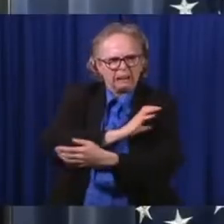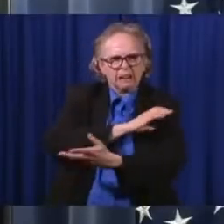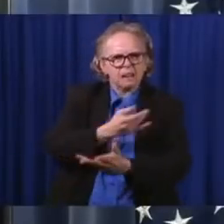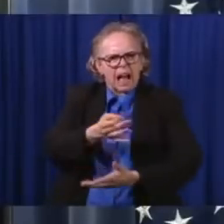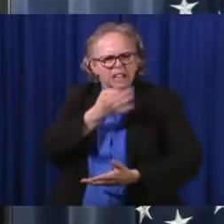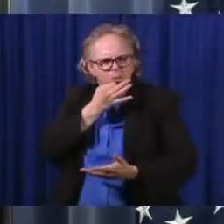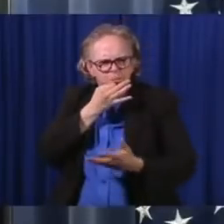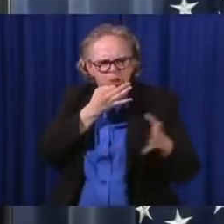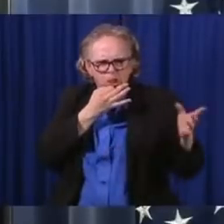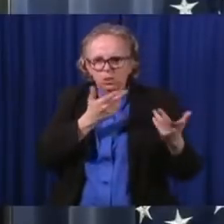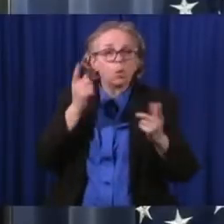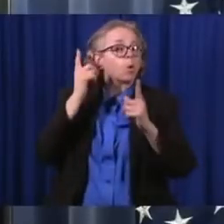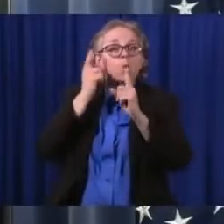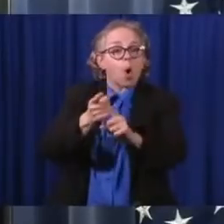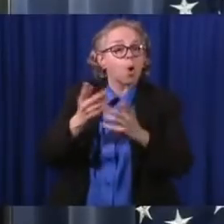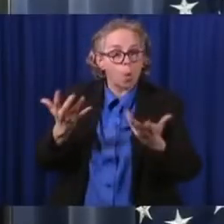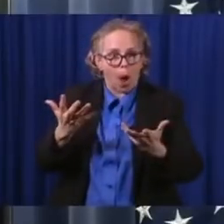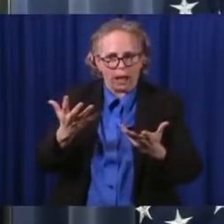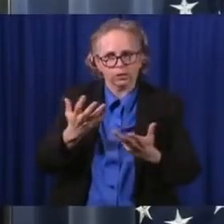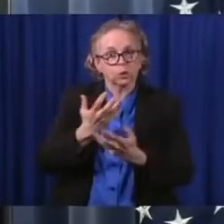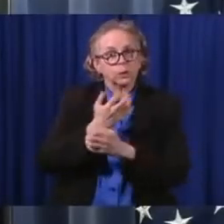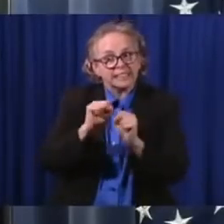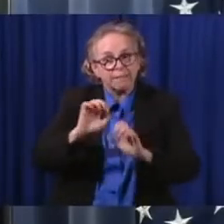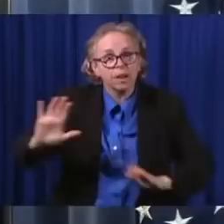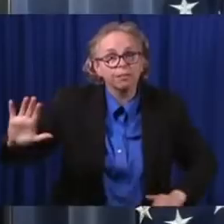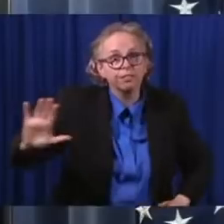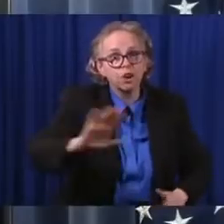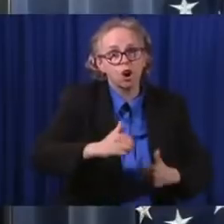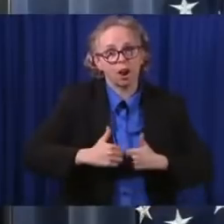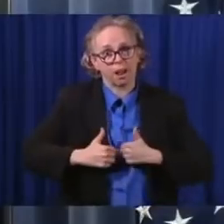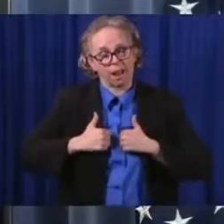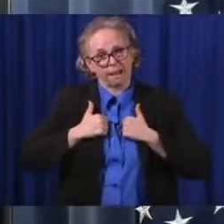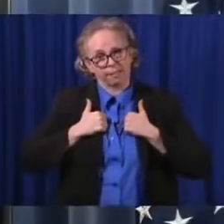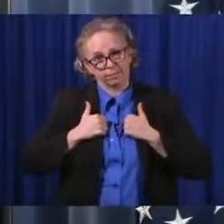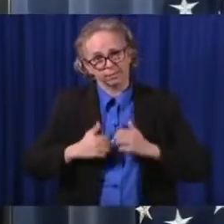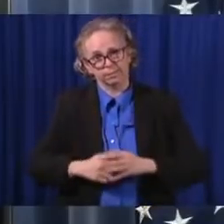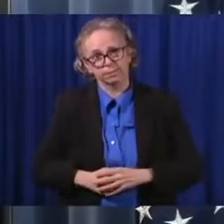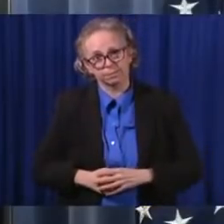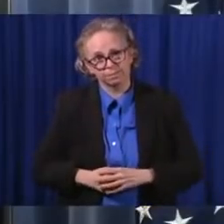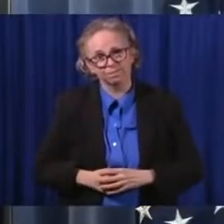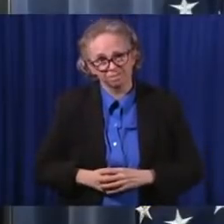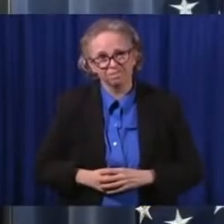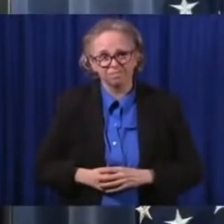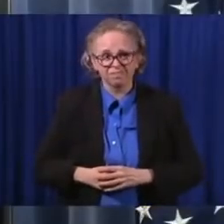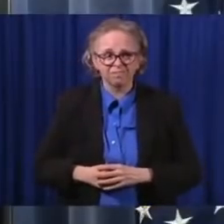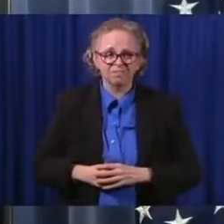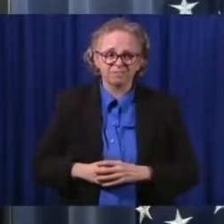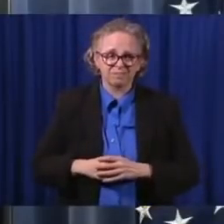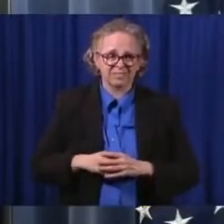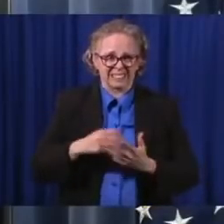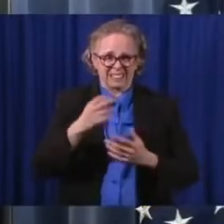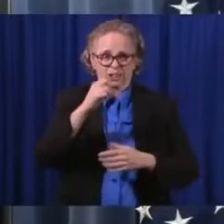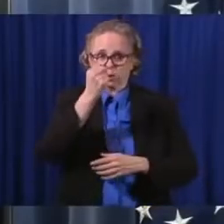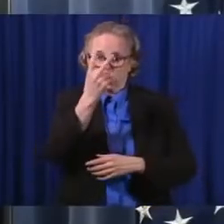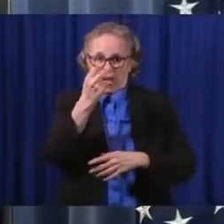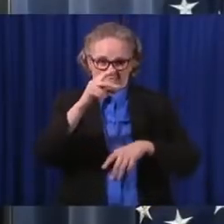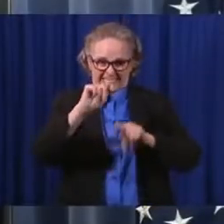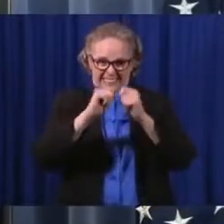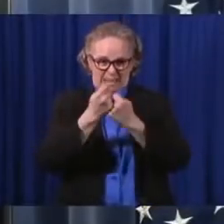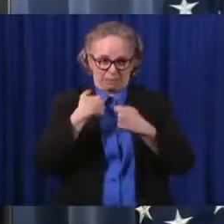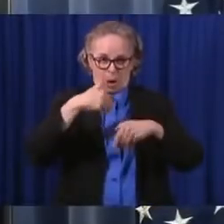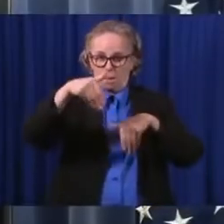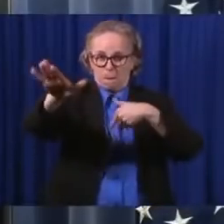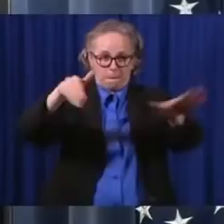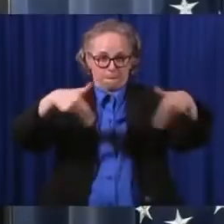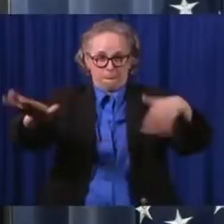facility. So we're ramping up very quickly to all 12 of those teams, and we will press as hard as we can, sir, to